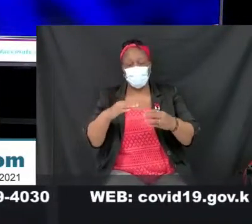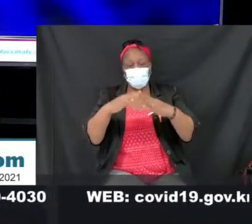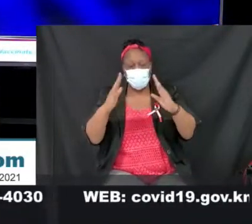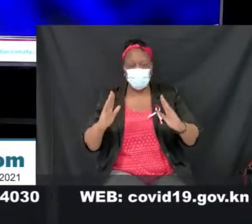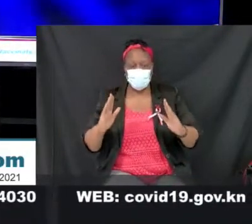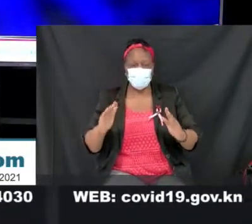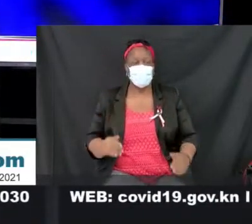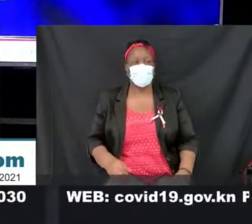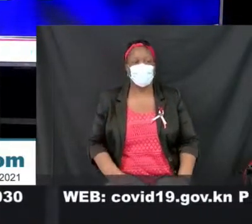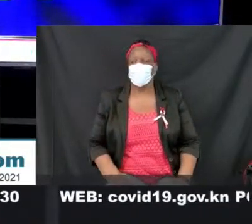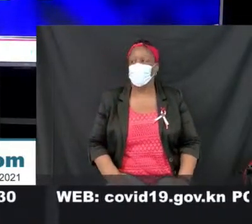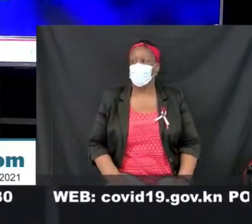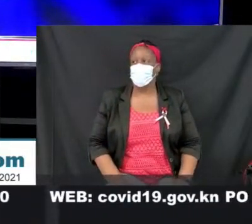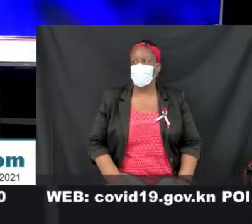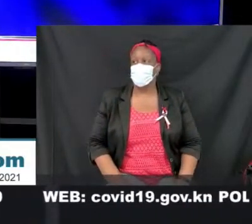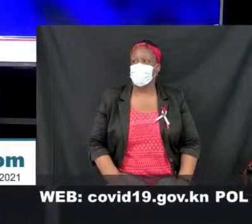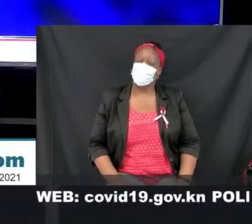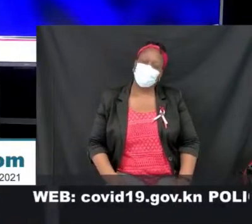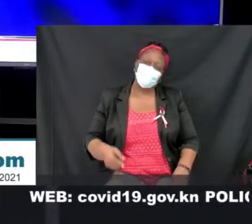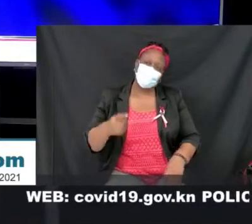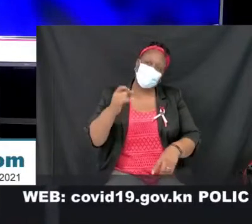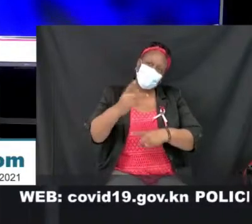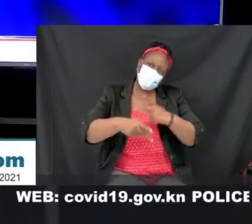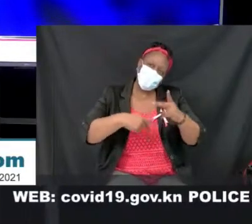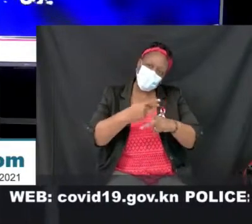format or type of event, etc.